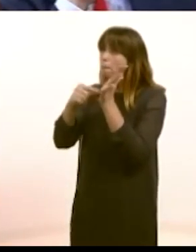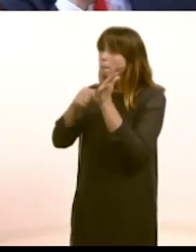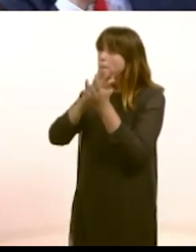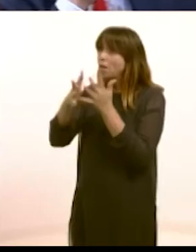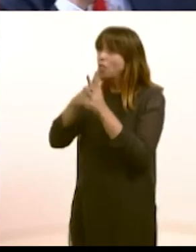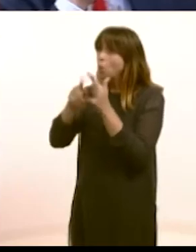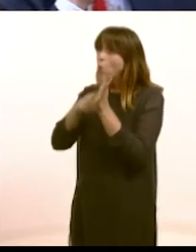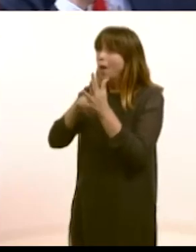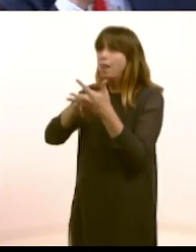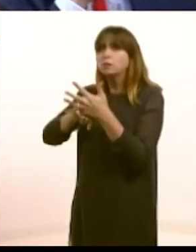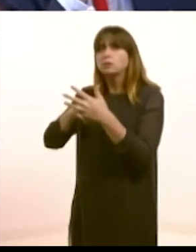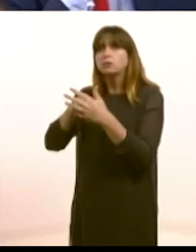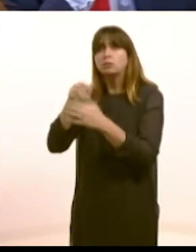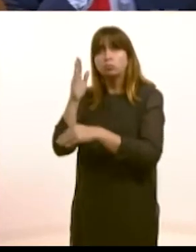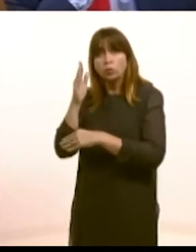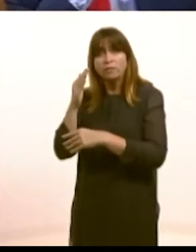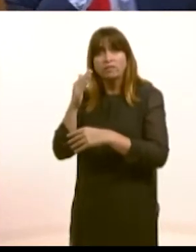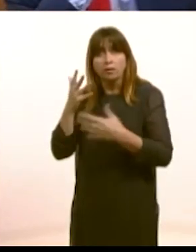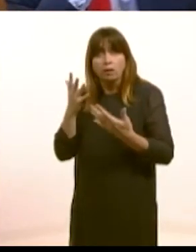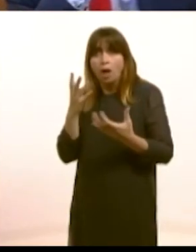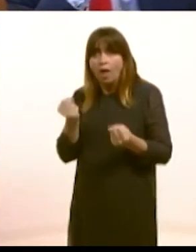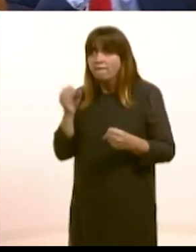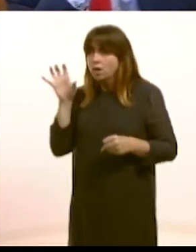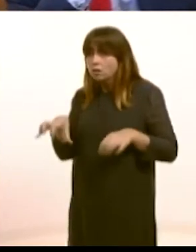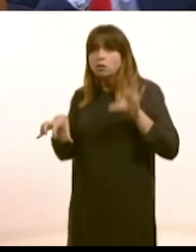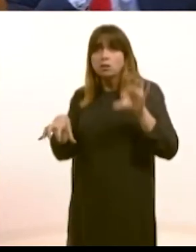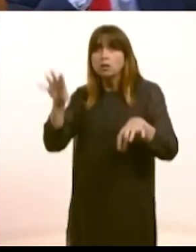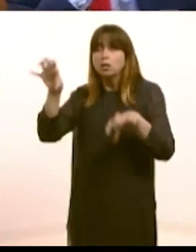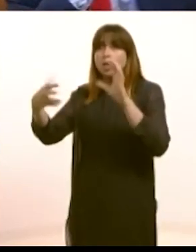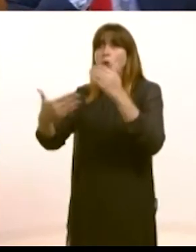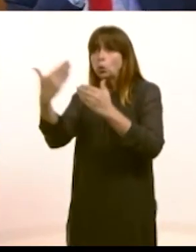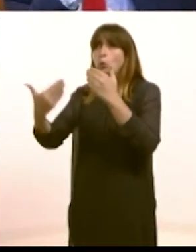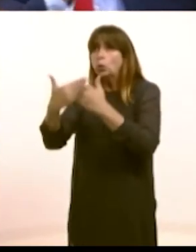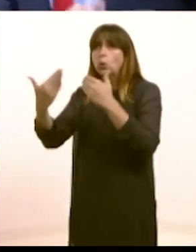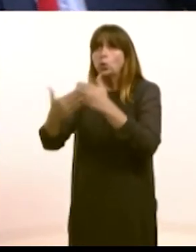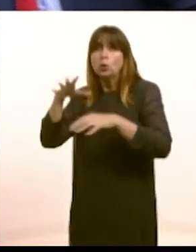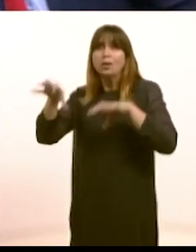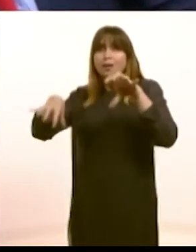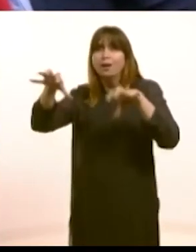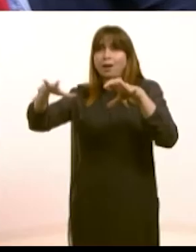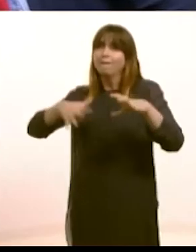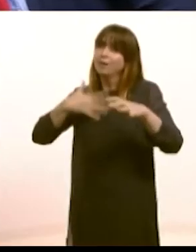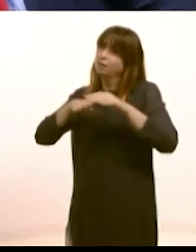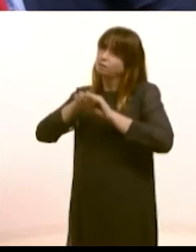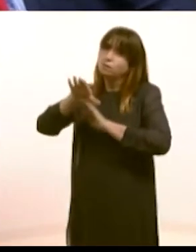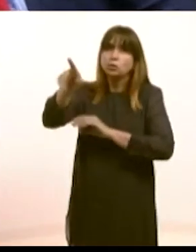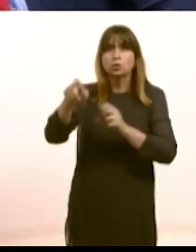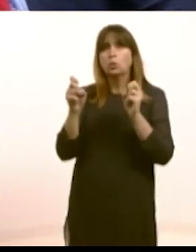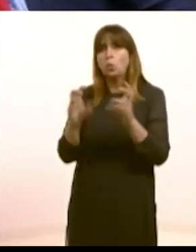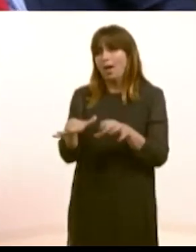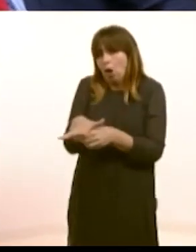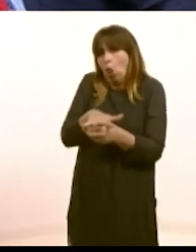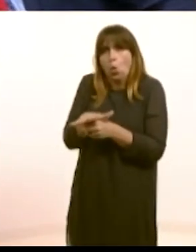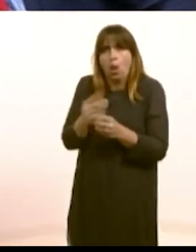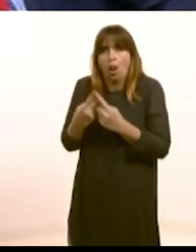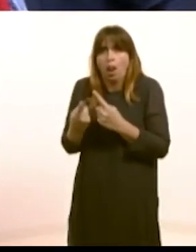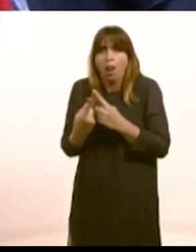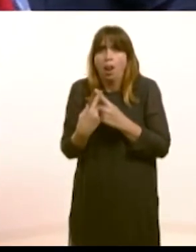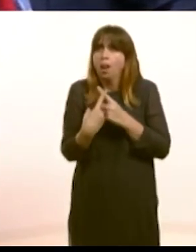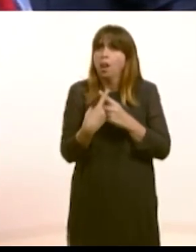We are providing the facilities that people need for the future, and importantly, the facilities that shape the future as far as the health service of the 21st century is